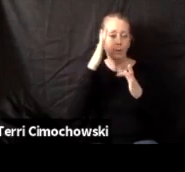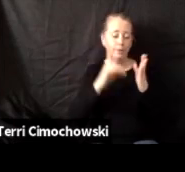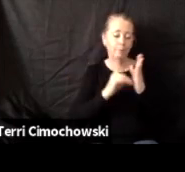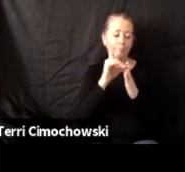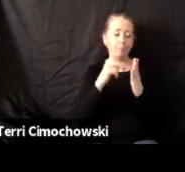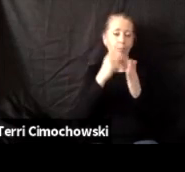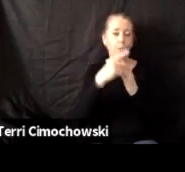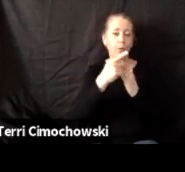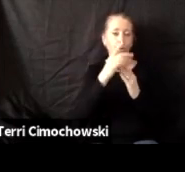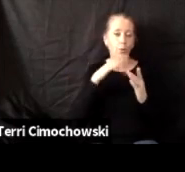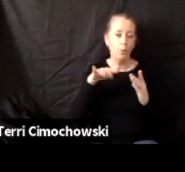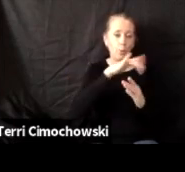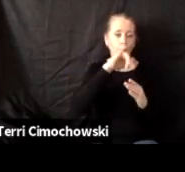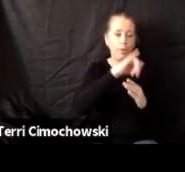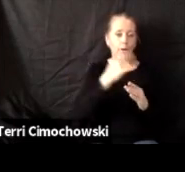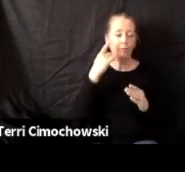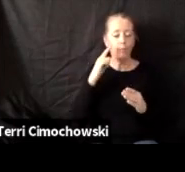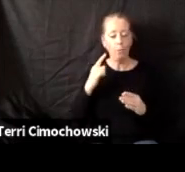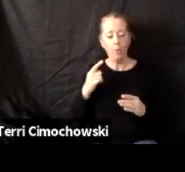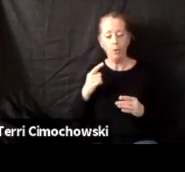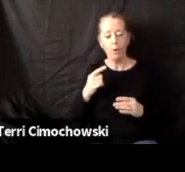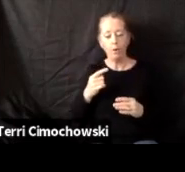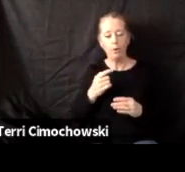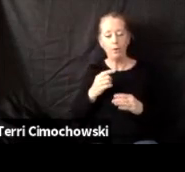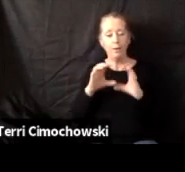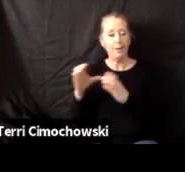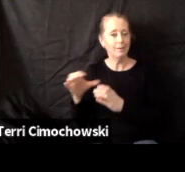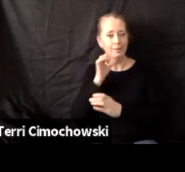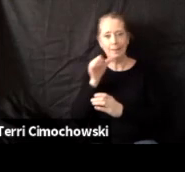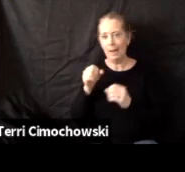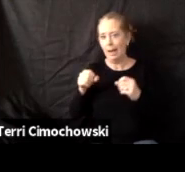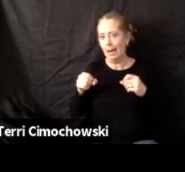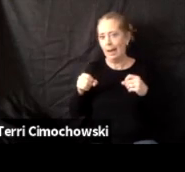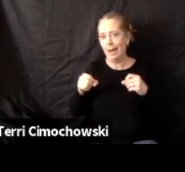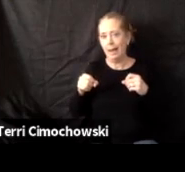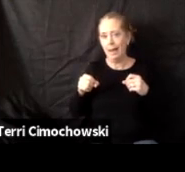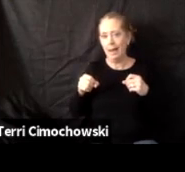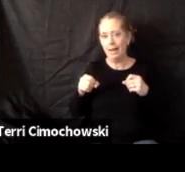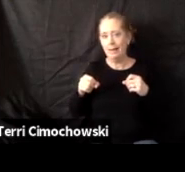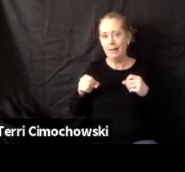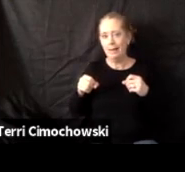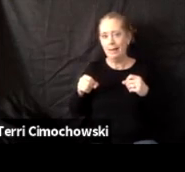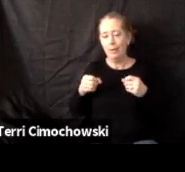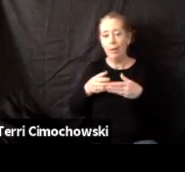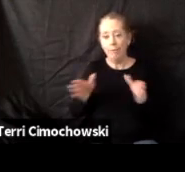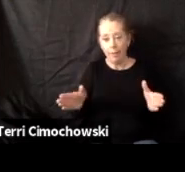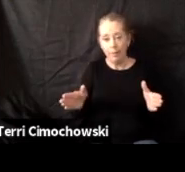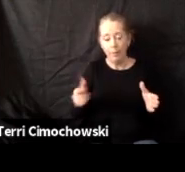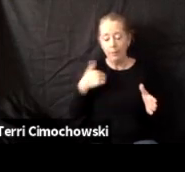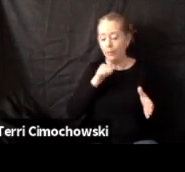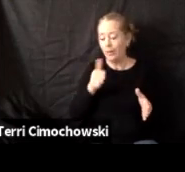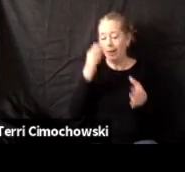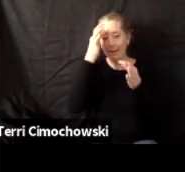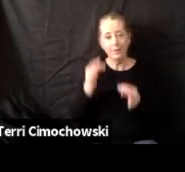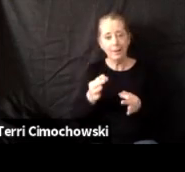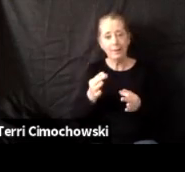programming around that. For the ones that are not available to be offered online, families, we haven't determined what it'll